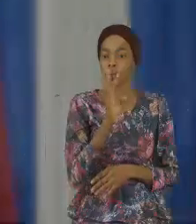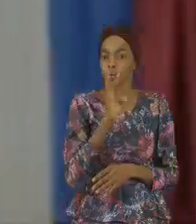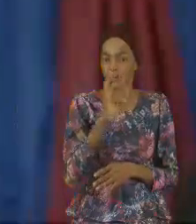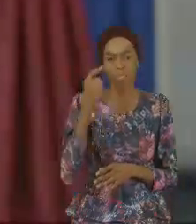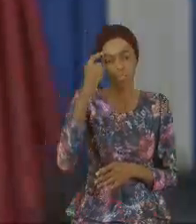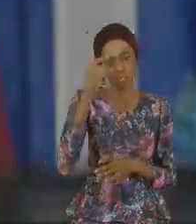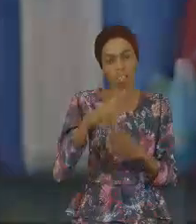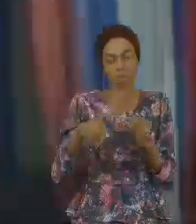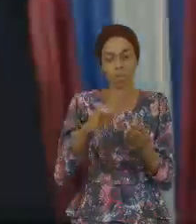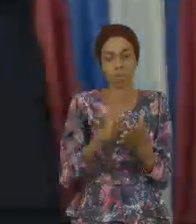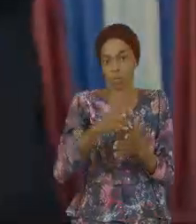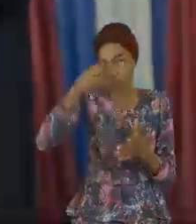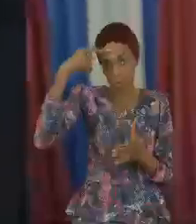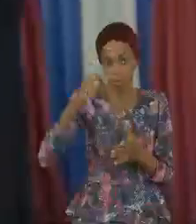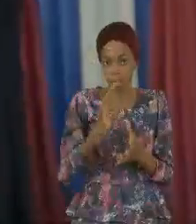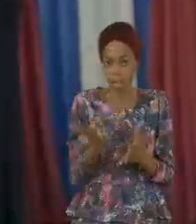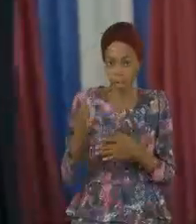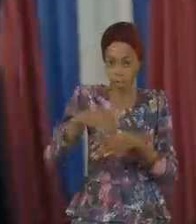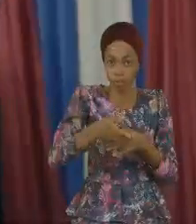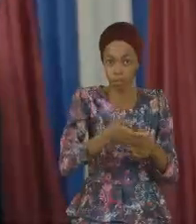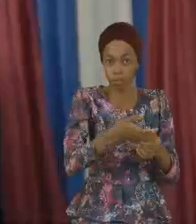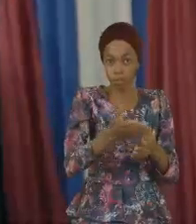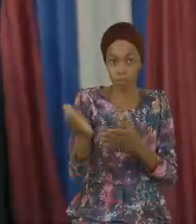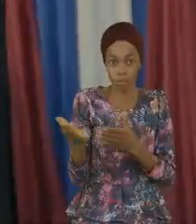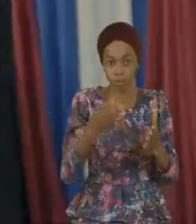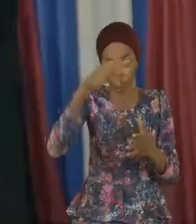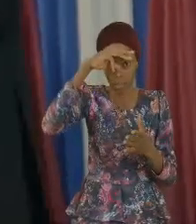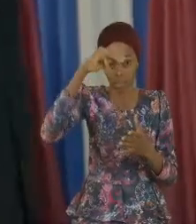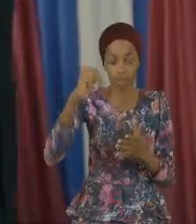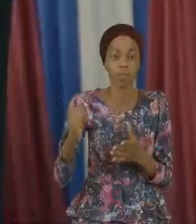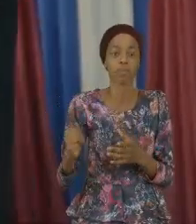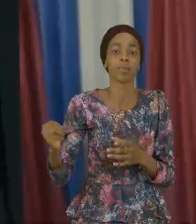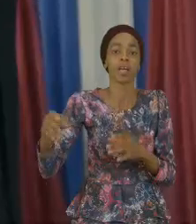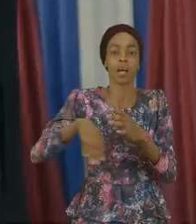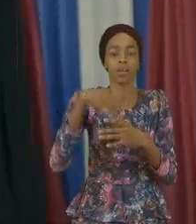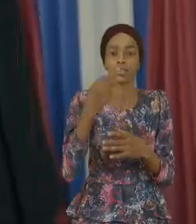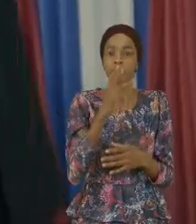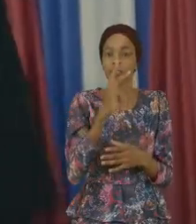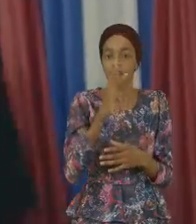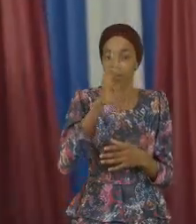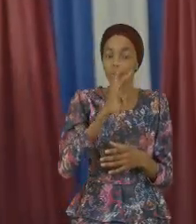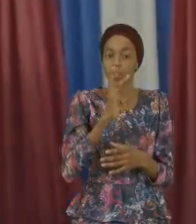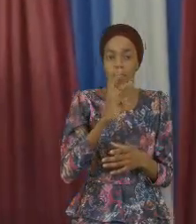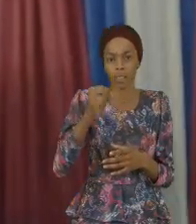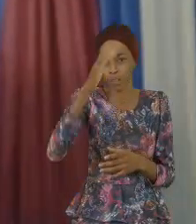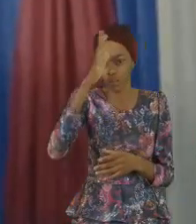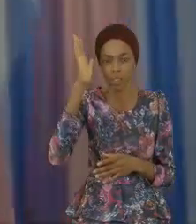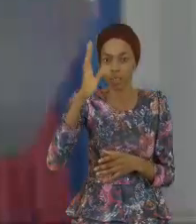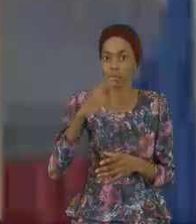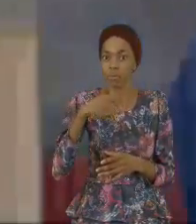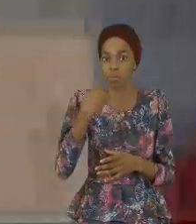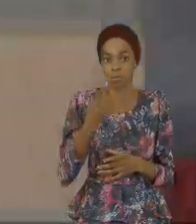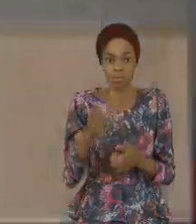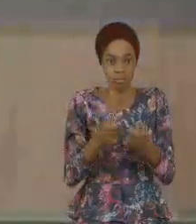drew him out of the water. Her father, Pharaoh, the king, will say the emperor, the leader, the ruler